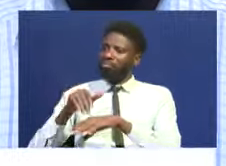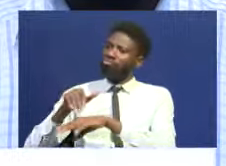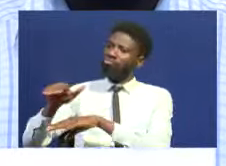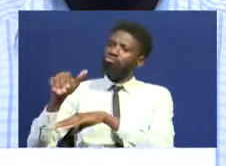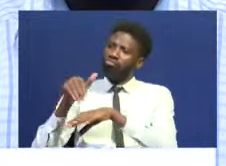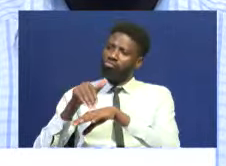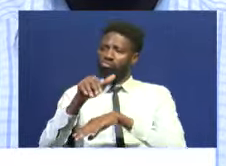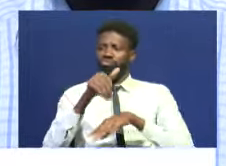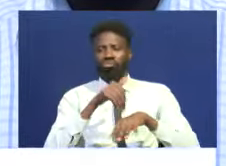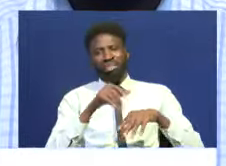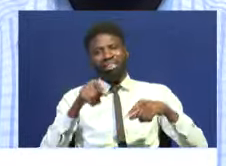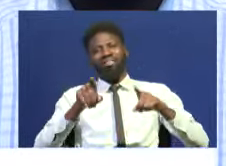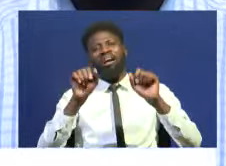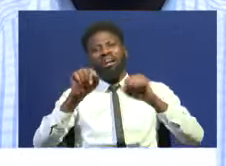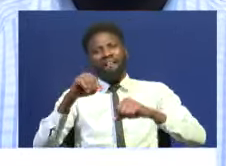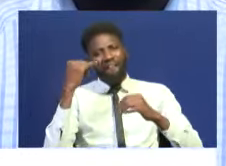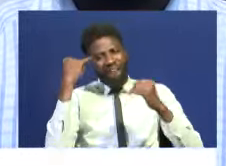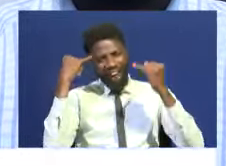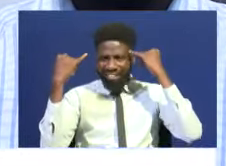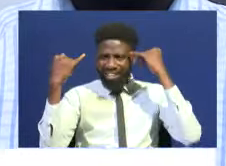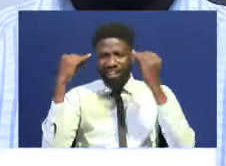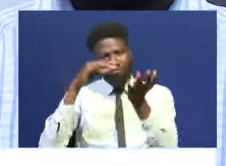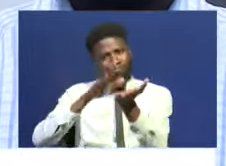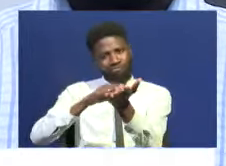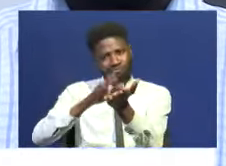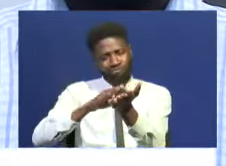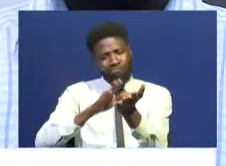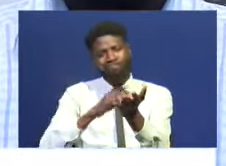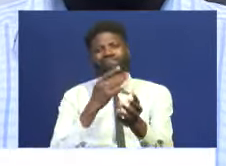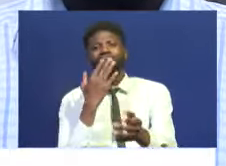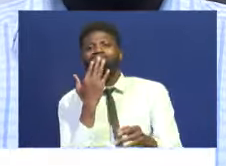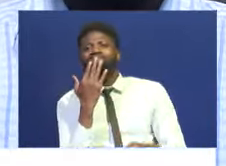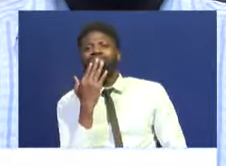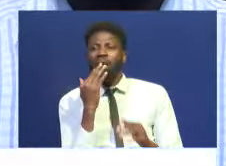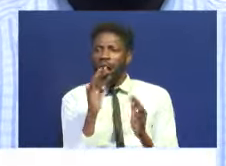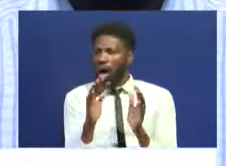together comments in terms of suggestions on how we can